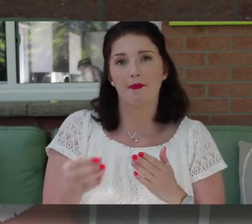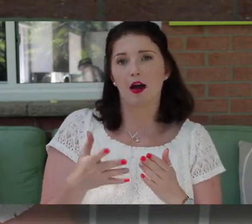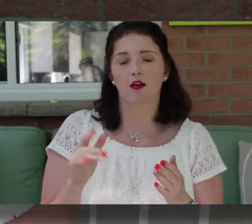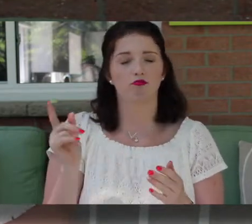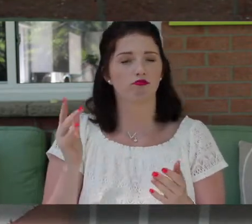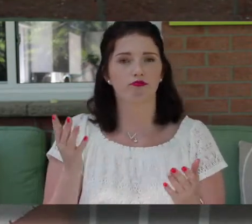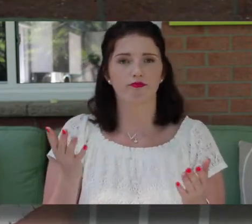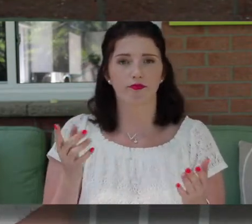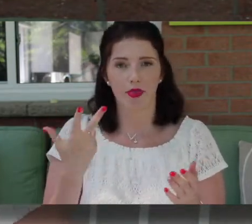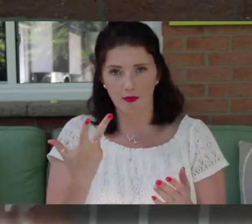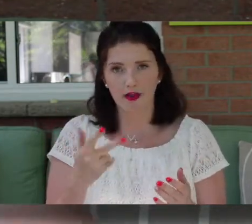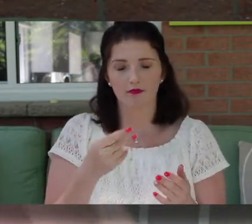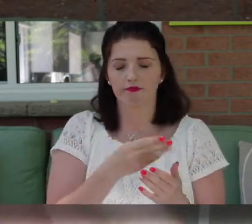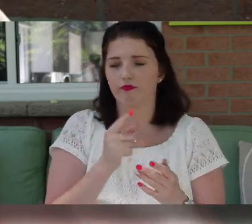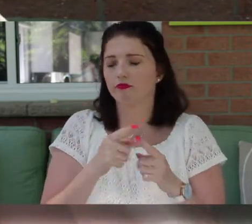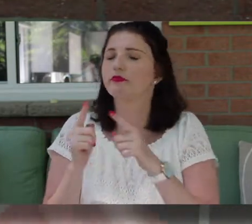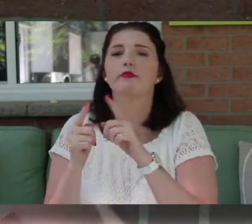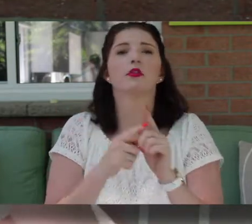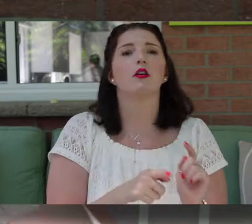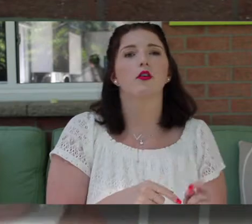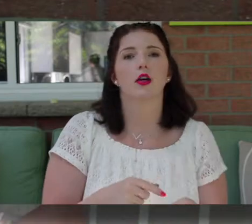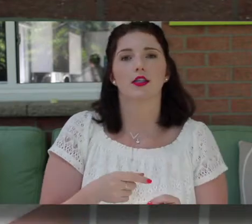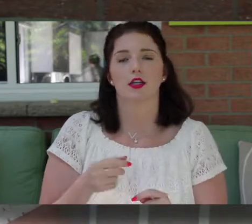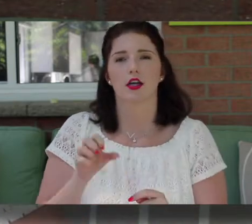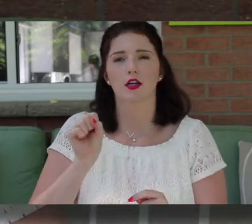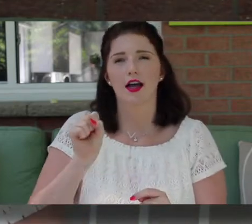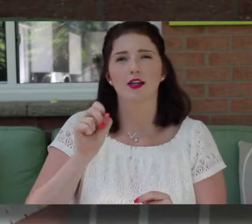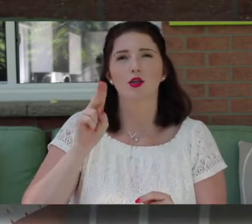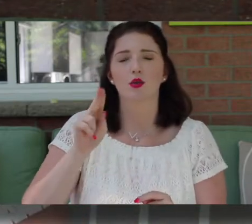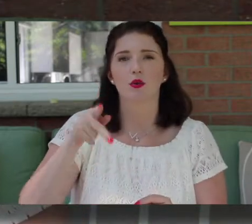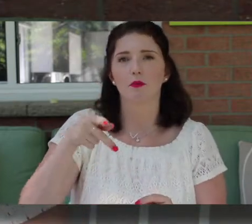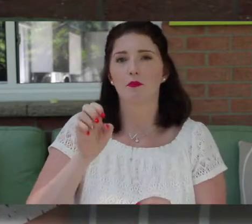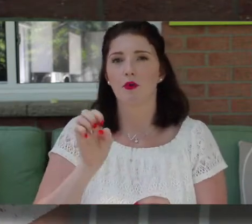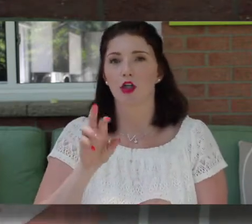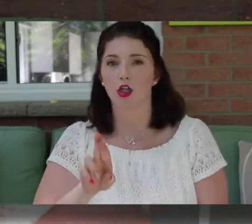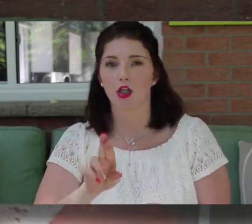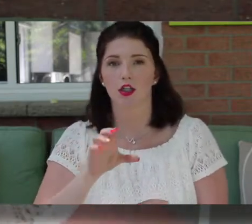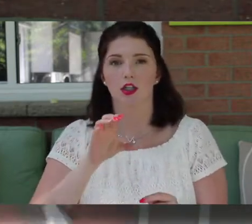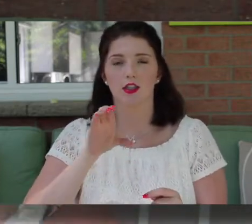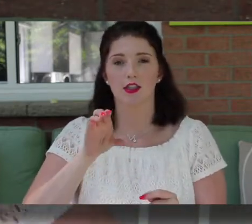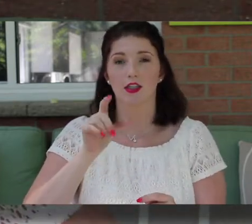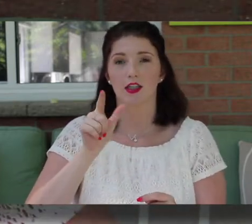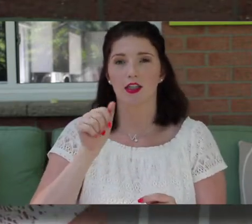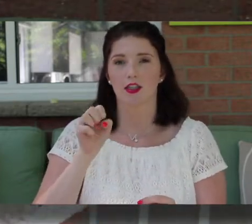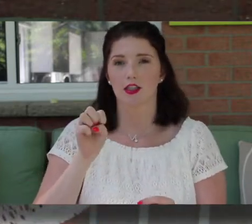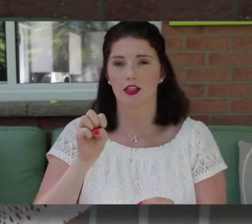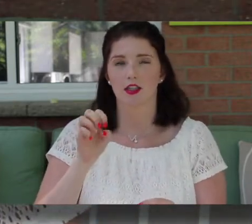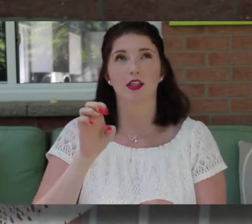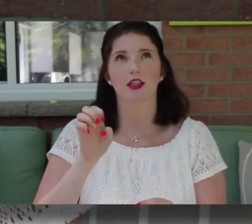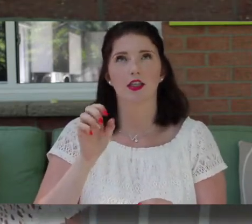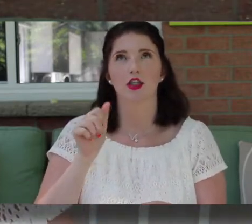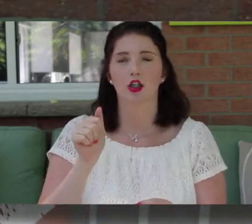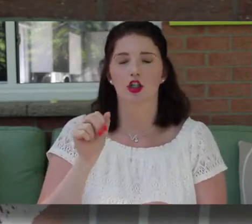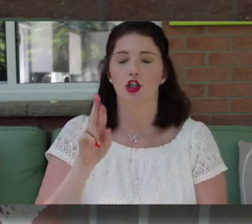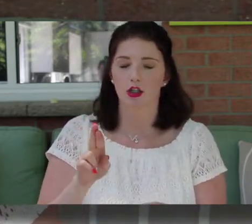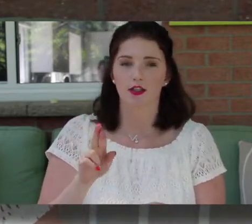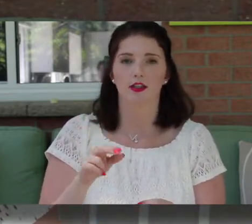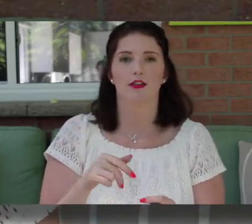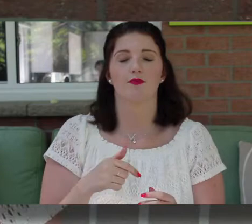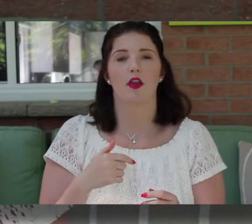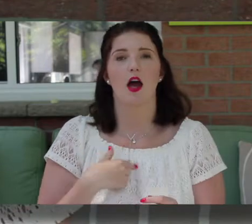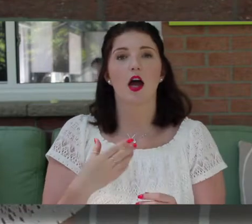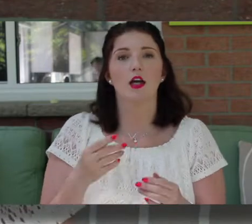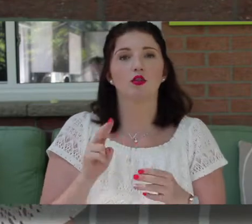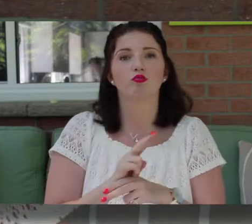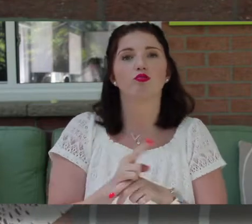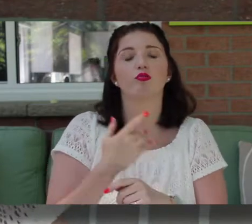you put it on and it's kind of like a clay and then it gets hard and it makes your pores nice and small as well as clears up really any blemishes. I find that my